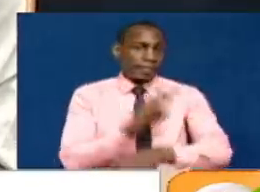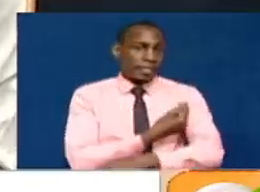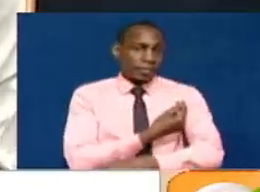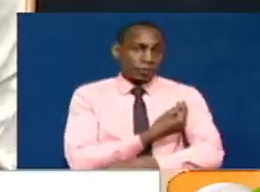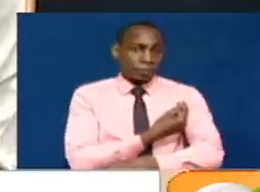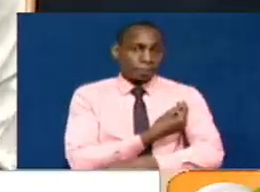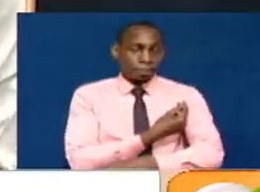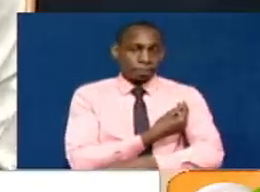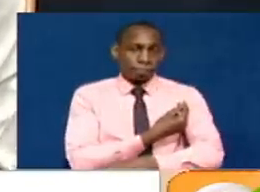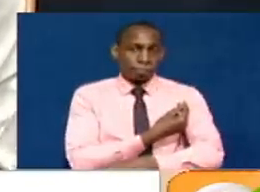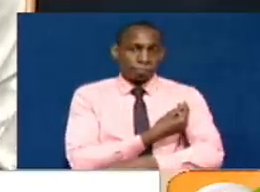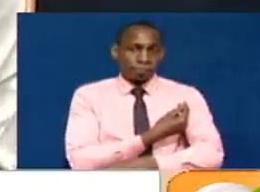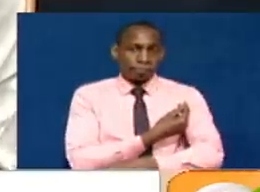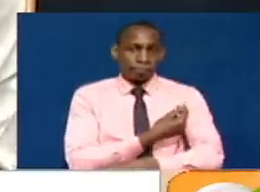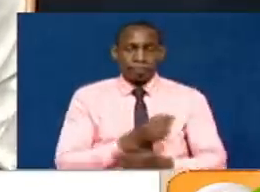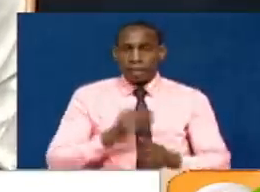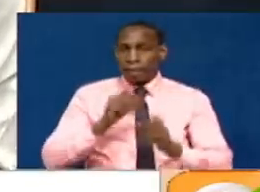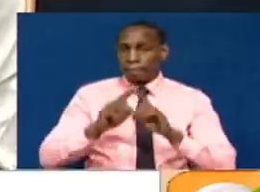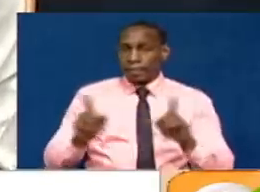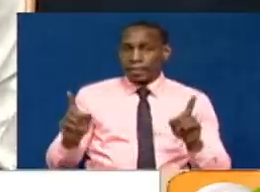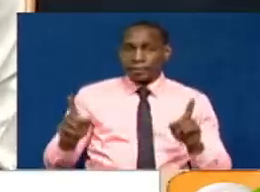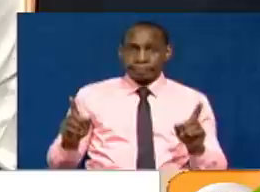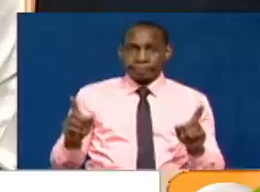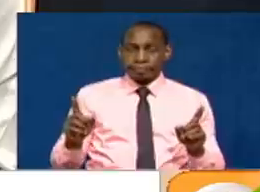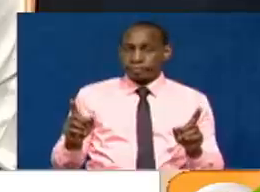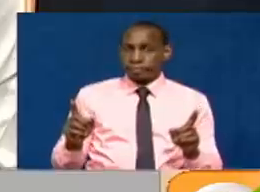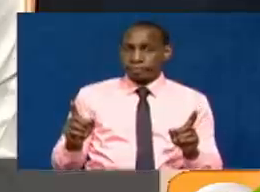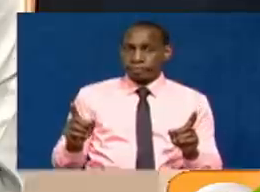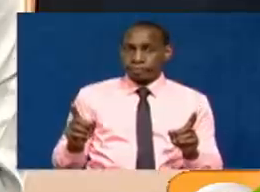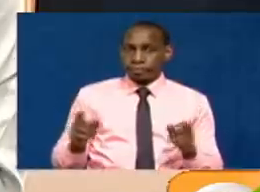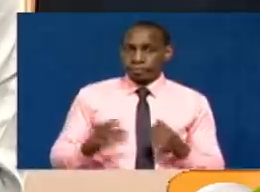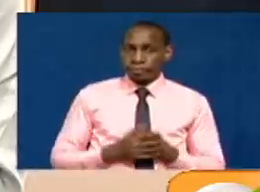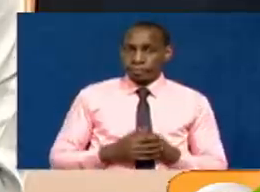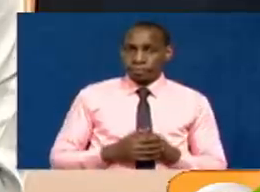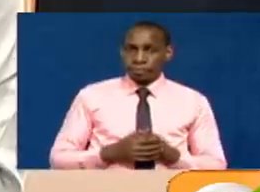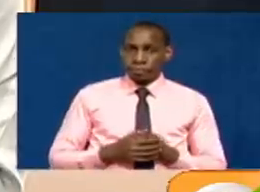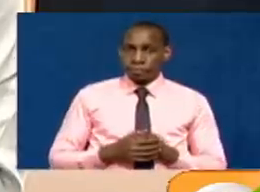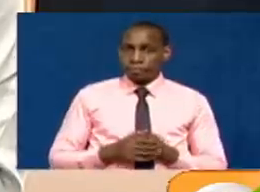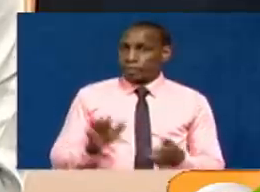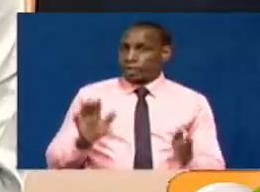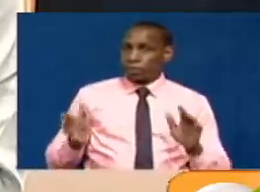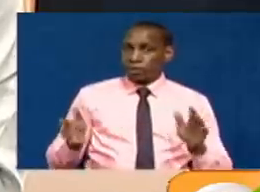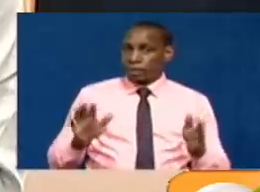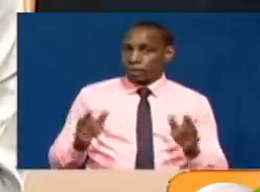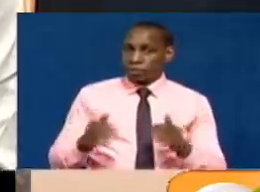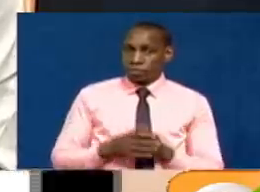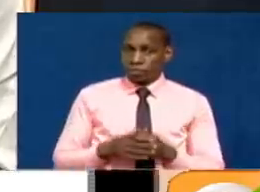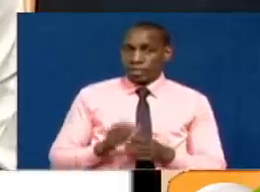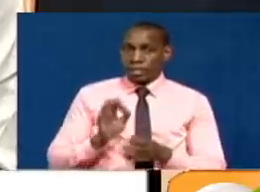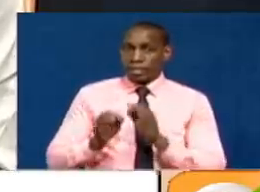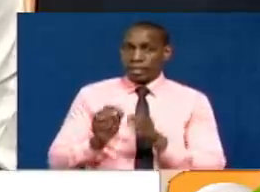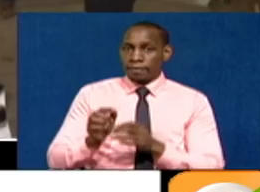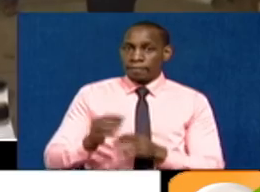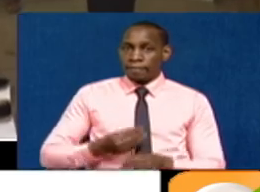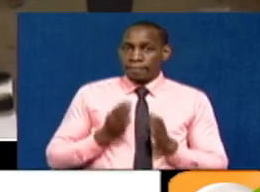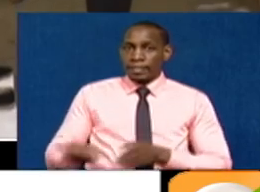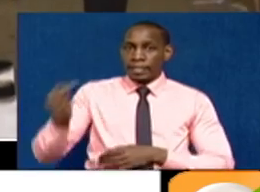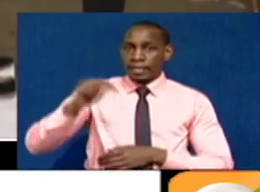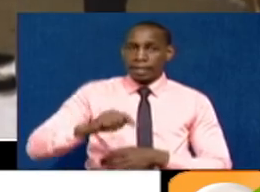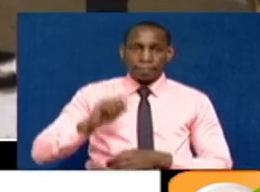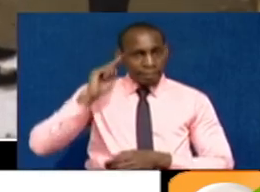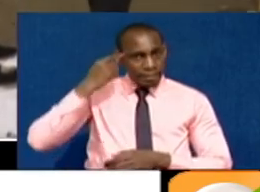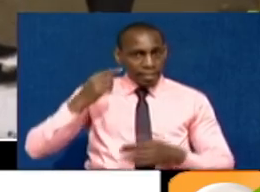vaccination and all the efforts, but it seems if anyone came to this country, they would actually think everybody